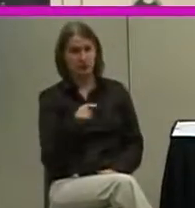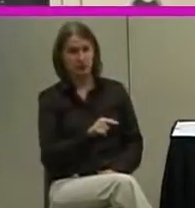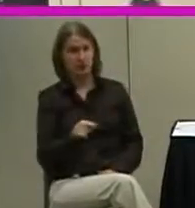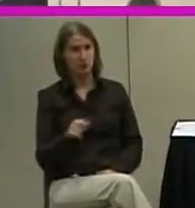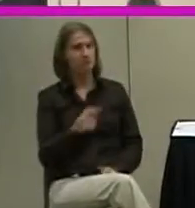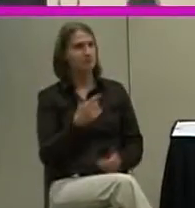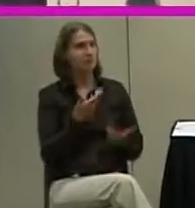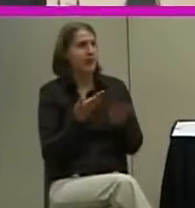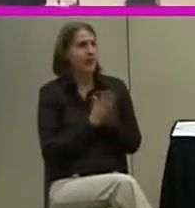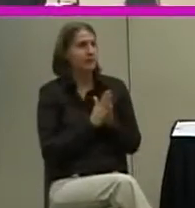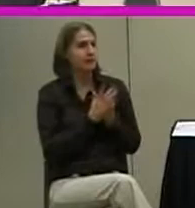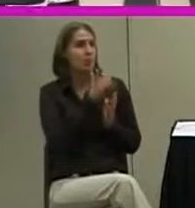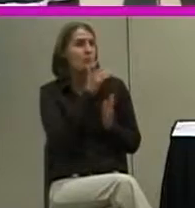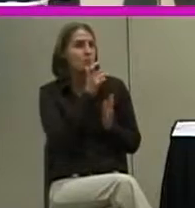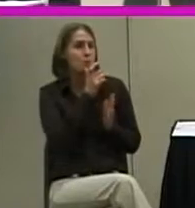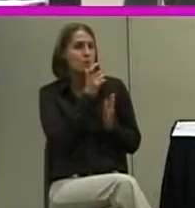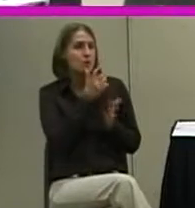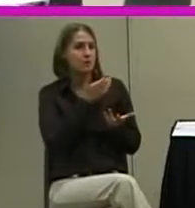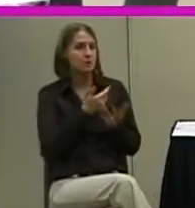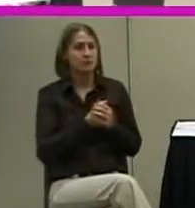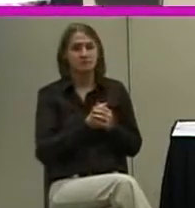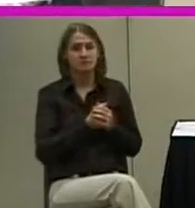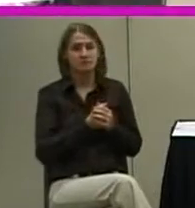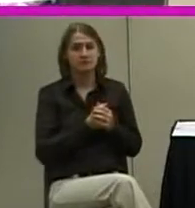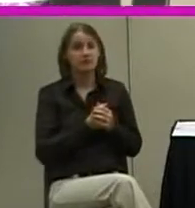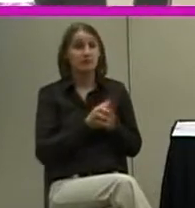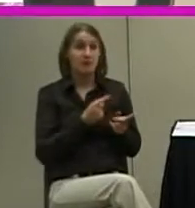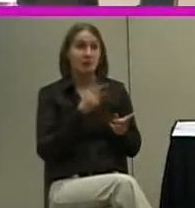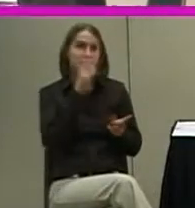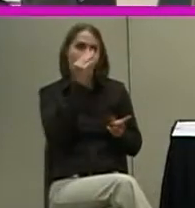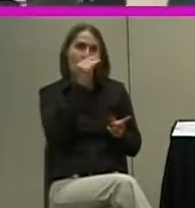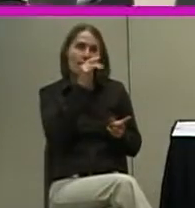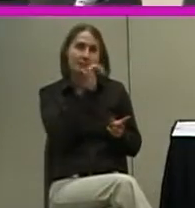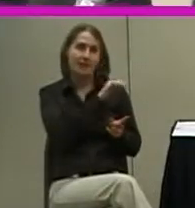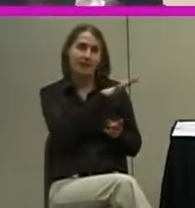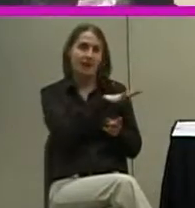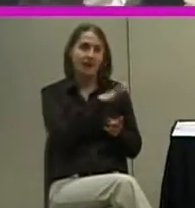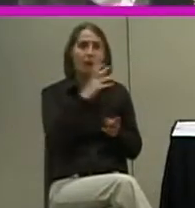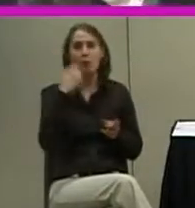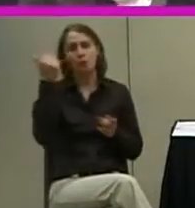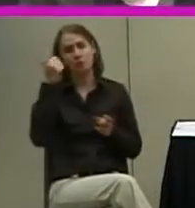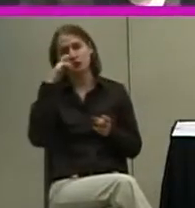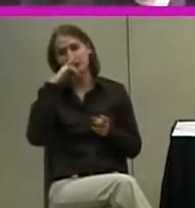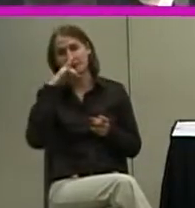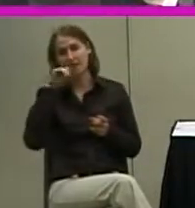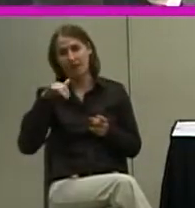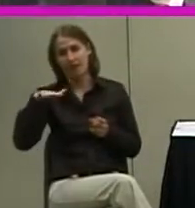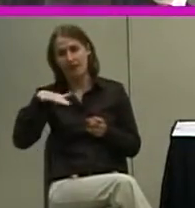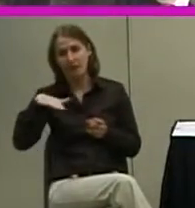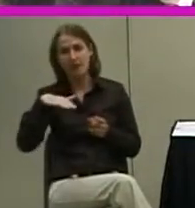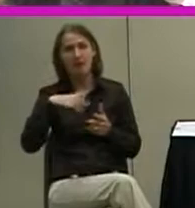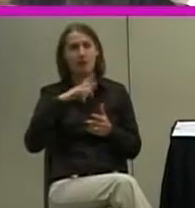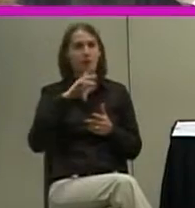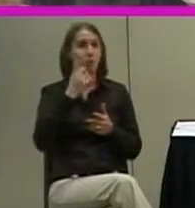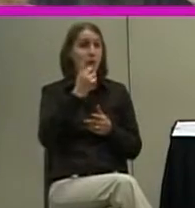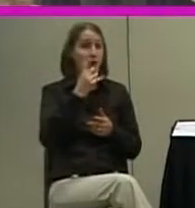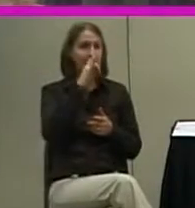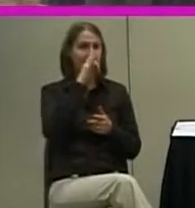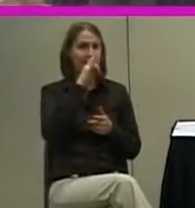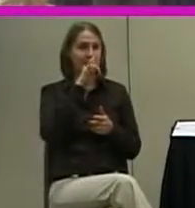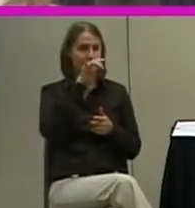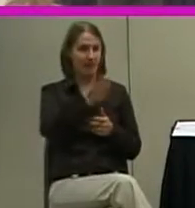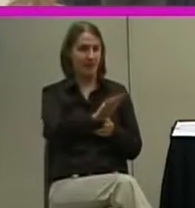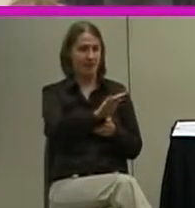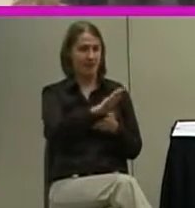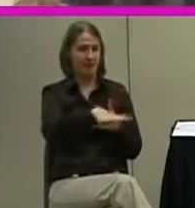ask them, who? And if they say only the boys in that area, it's the older kids in this area, it's just that kid here, it's just get in the who's, figure